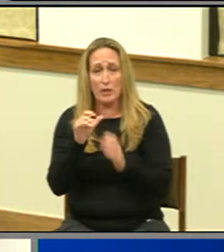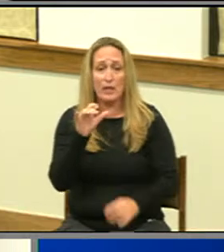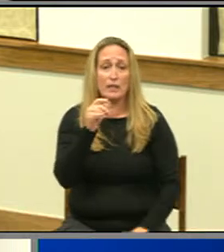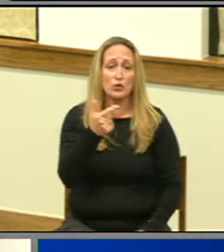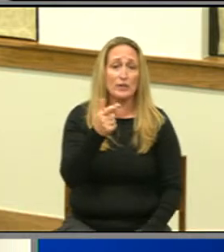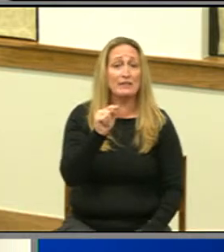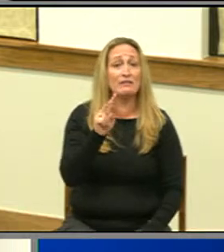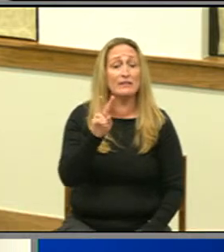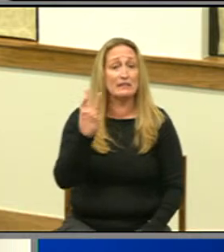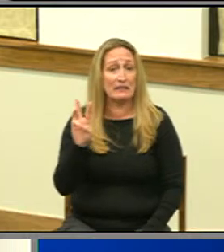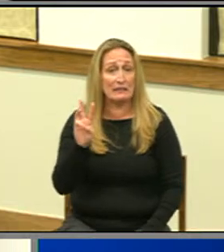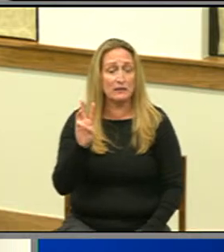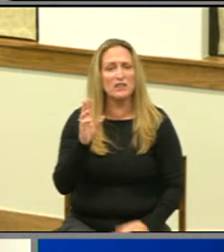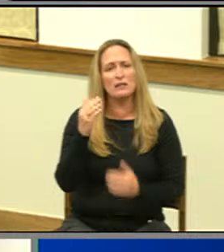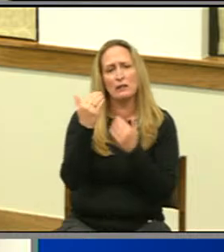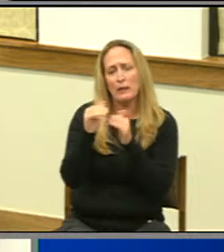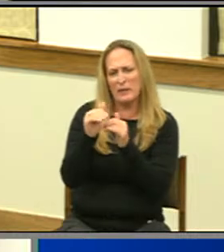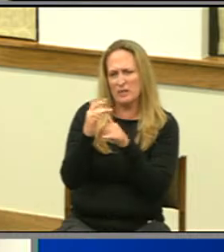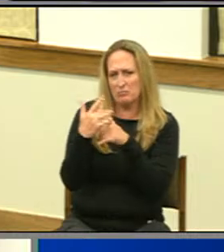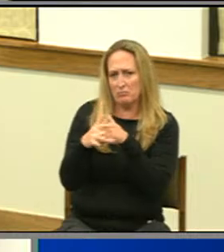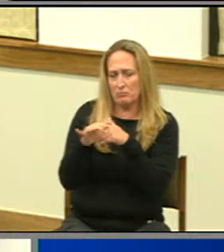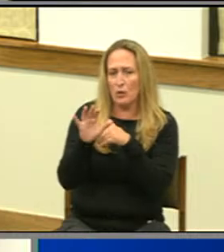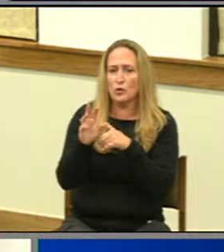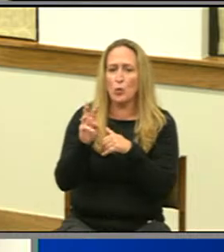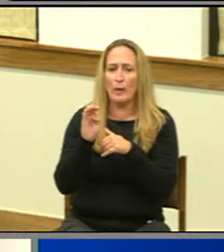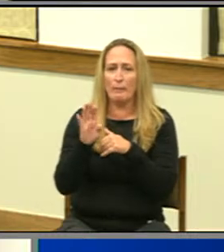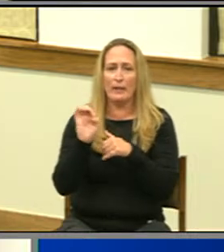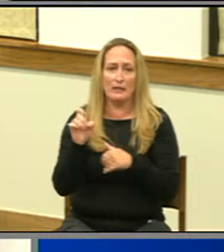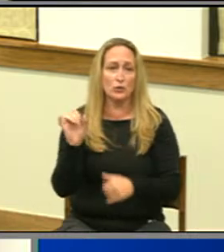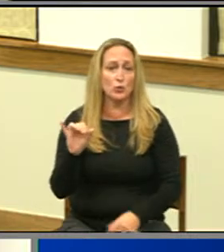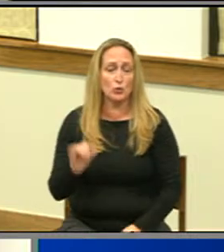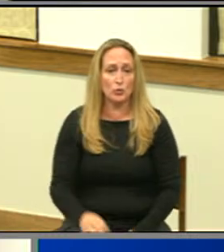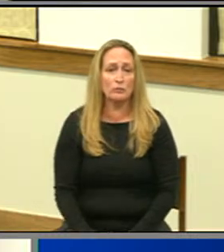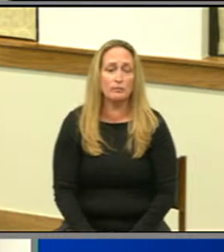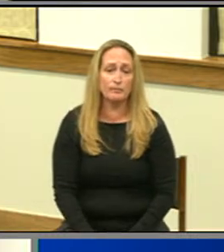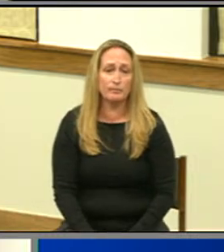GTV6. Limited access is available on WebEx.